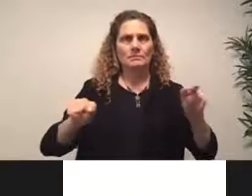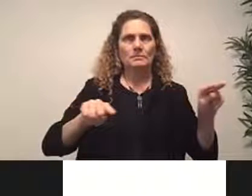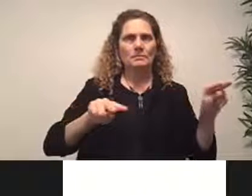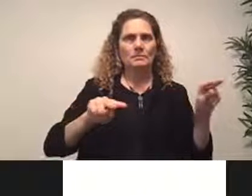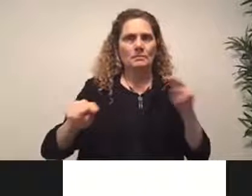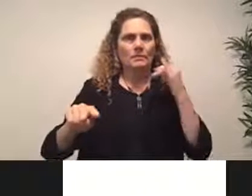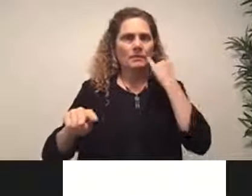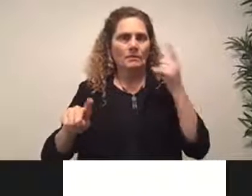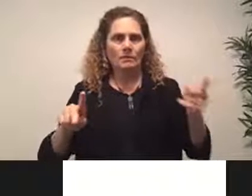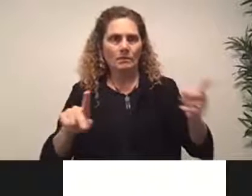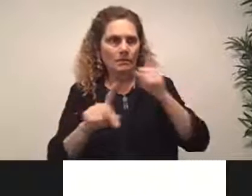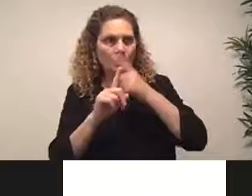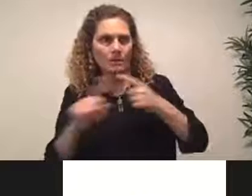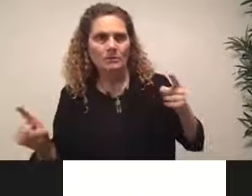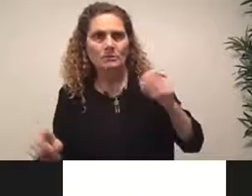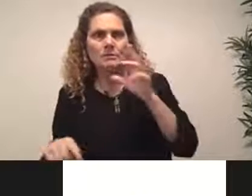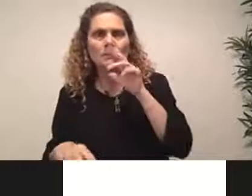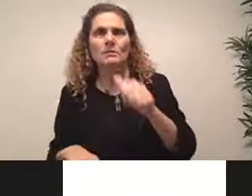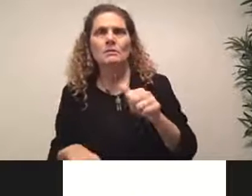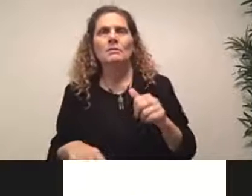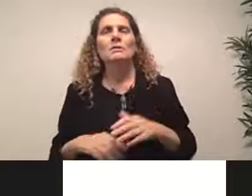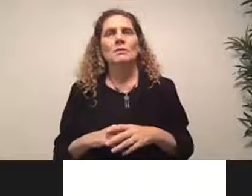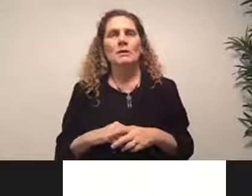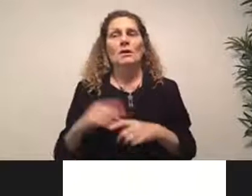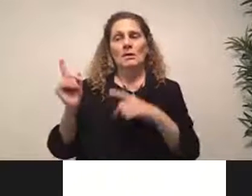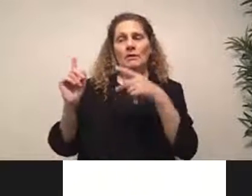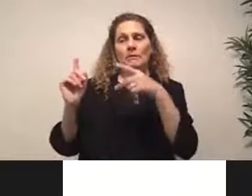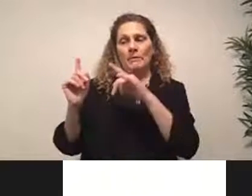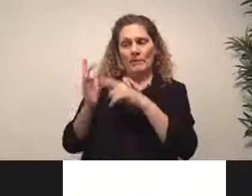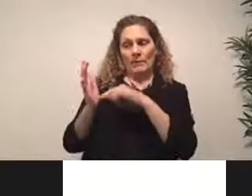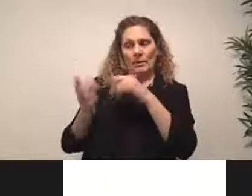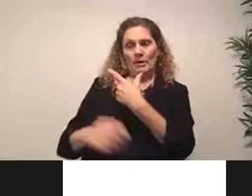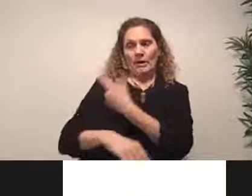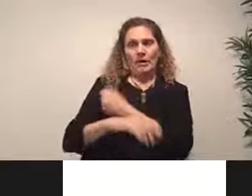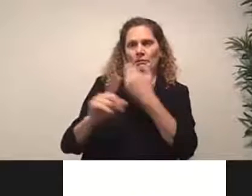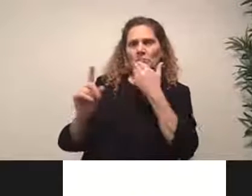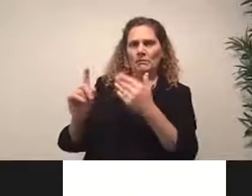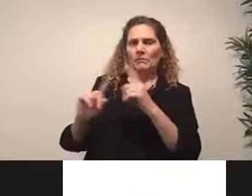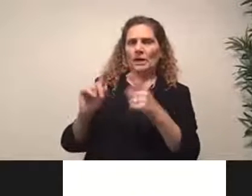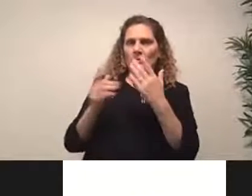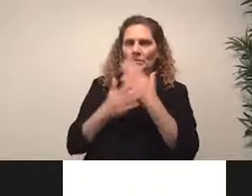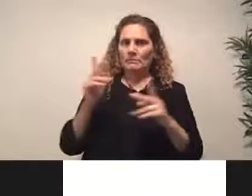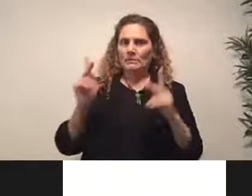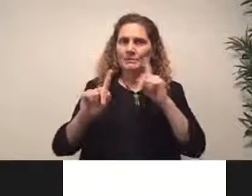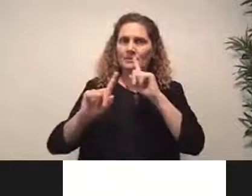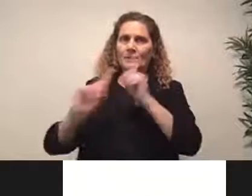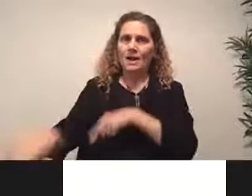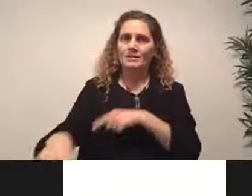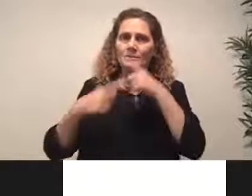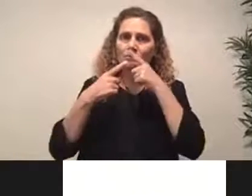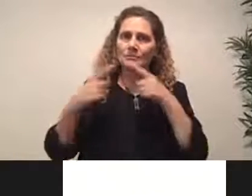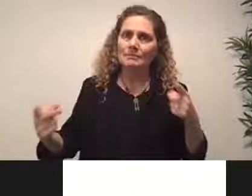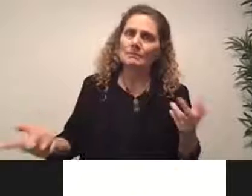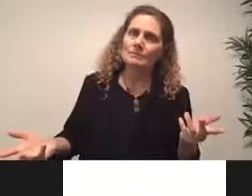something is could go wrong. But because of this concern, the decision was made by the state to only vaccinate